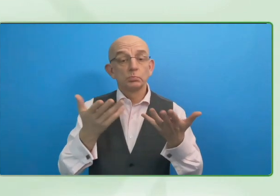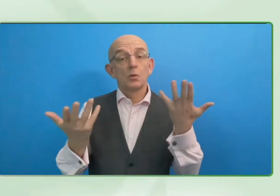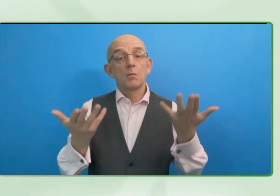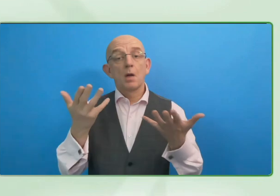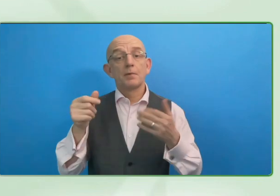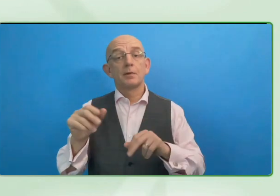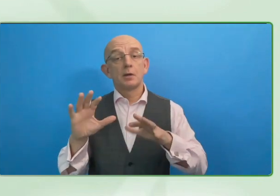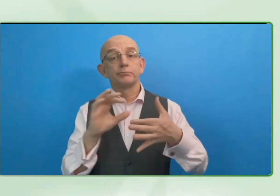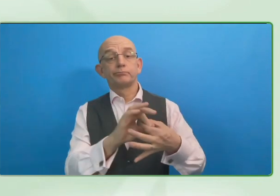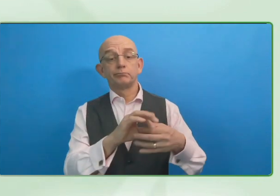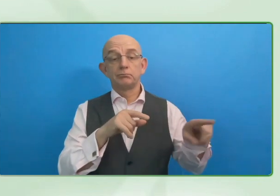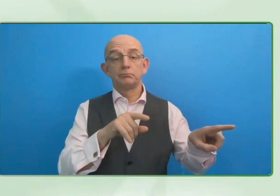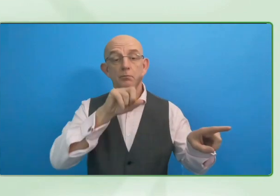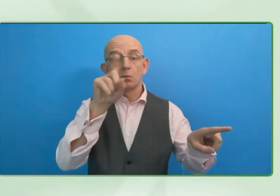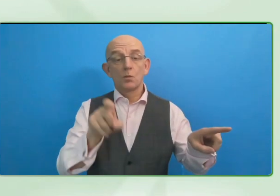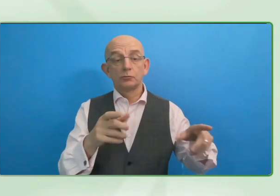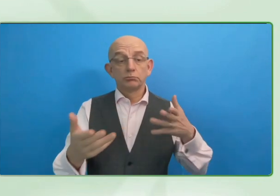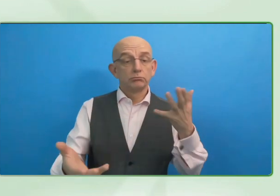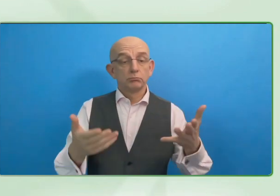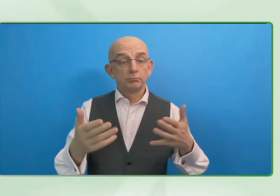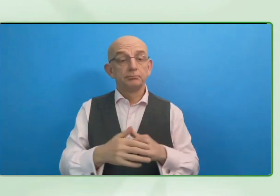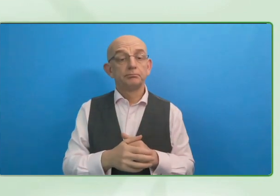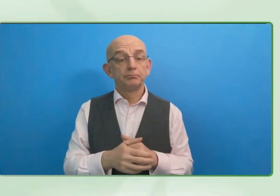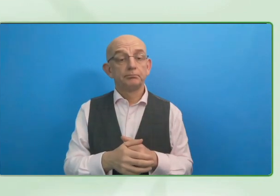All right, I tried.